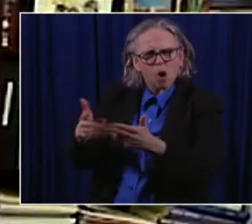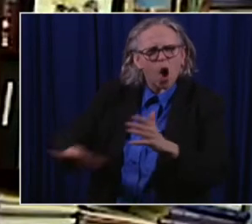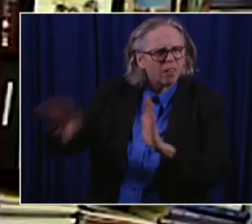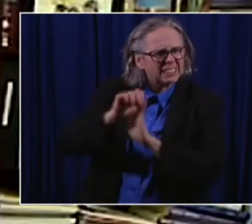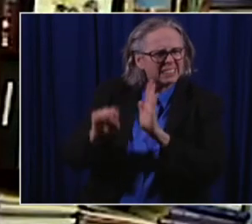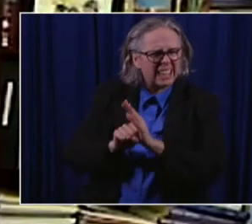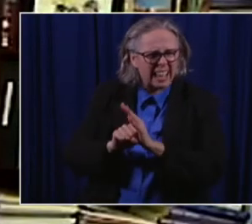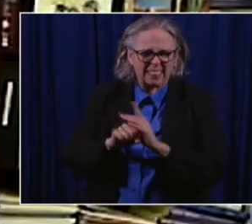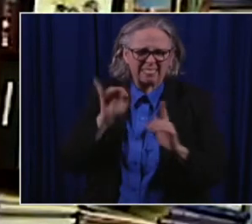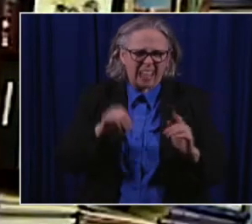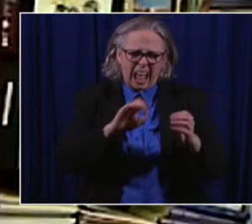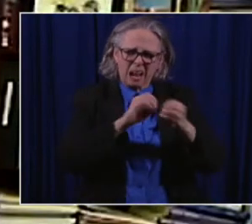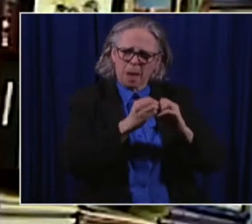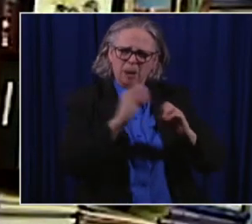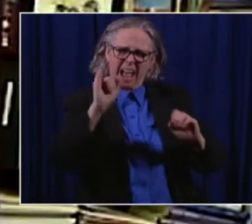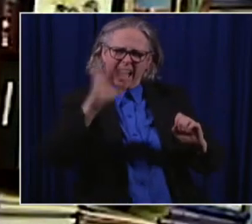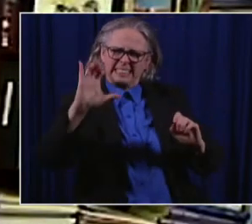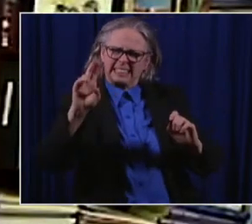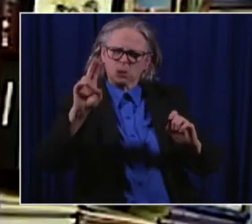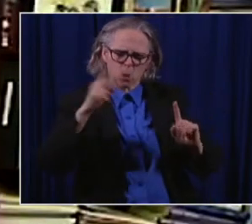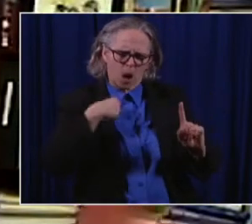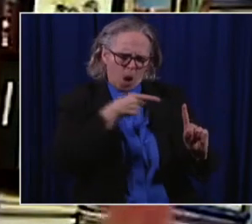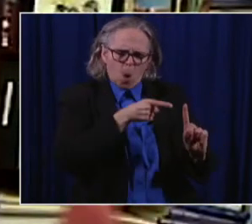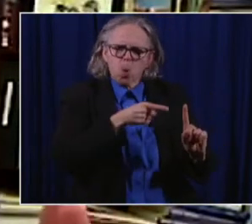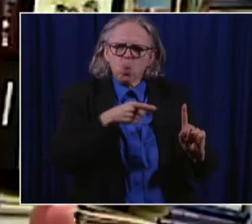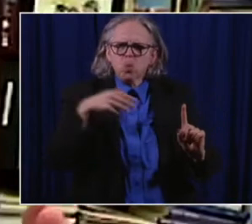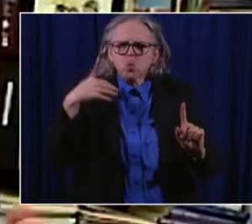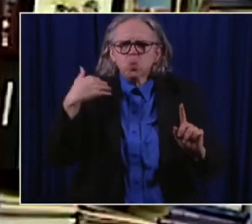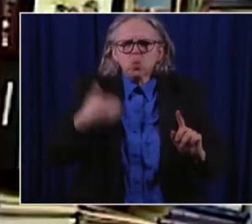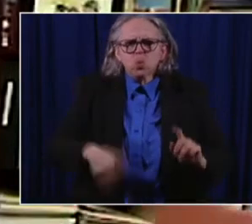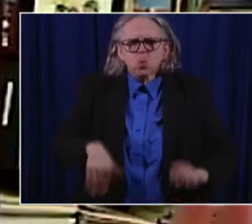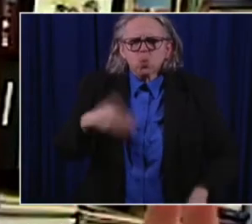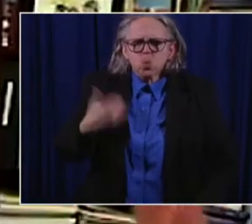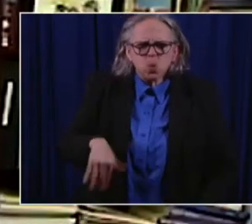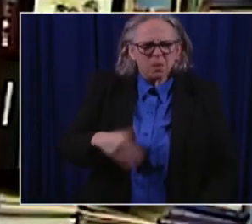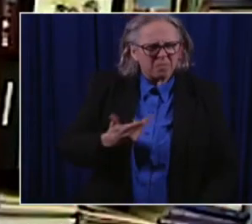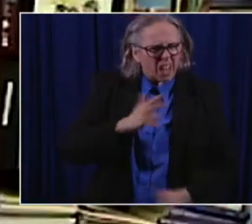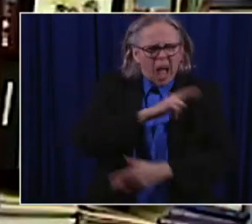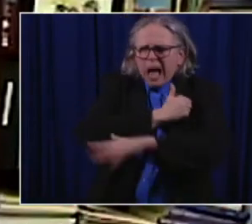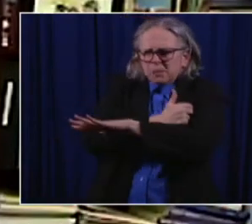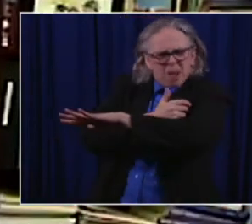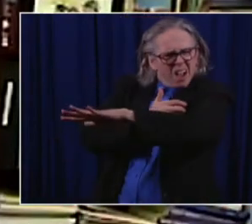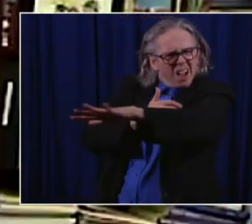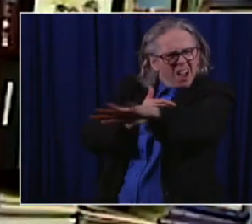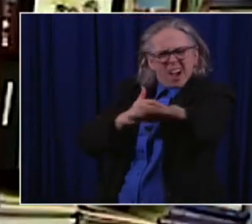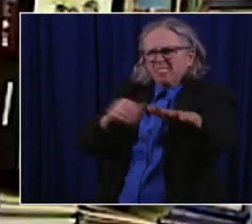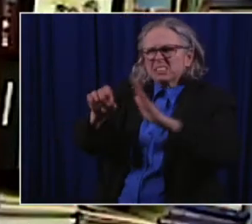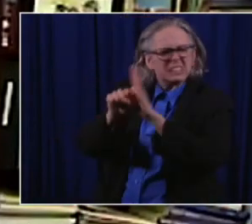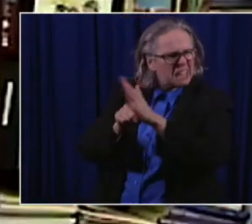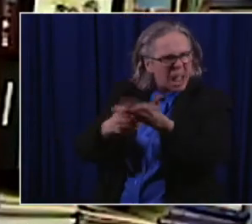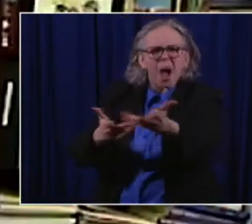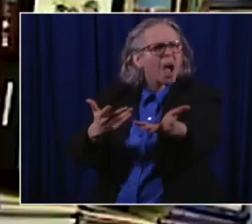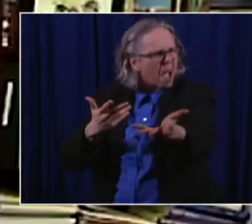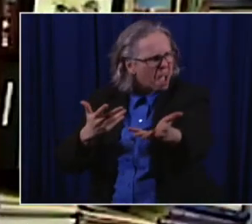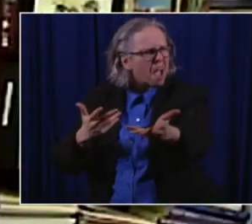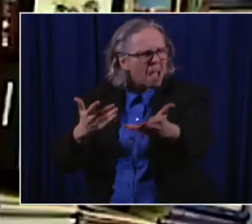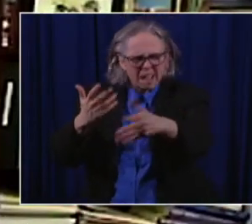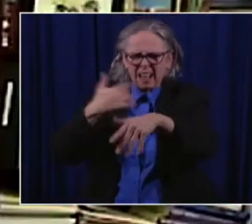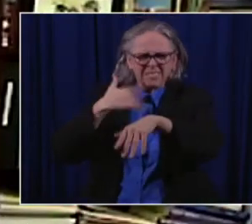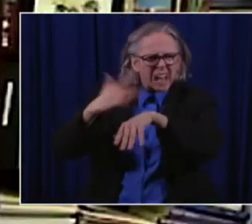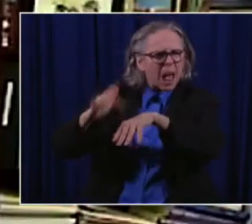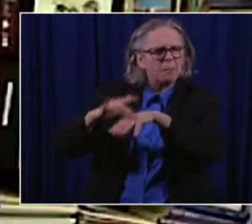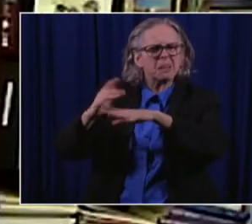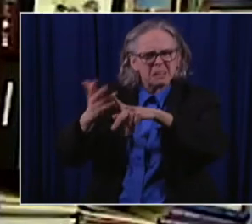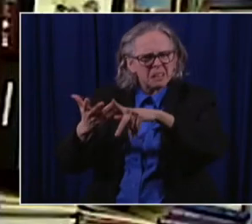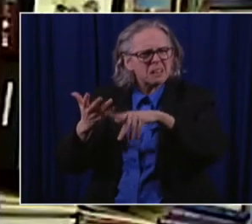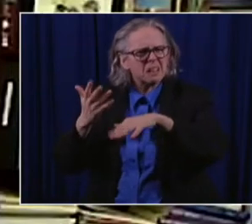now. Many hospitals around the state have been able to increase their capacity for a routine, what's called a med-surg bed.